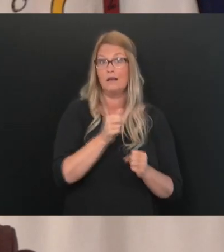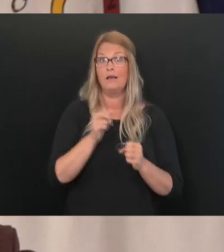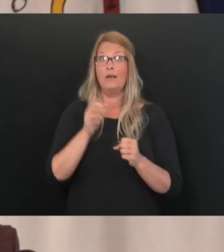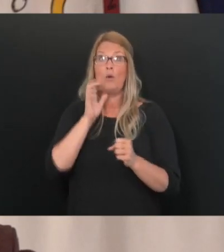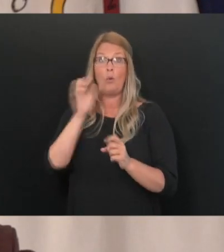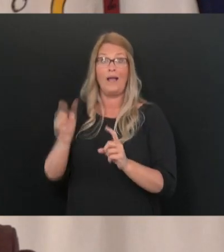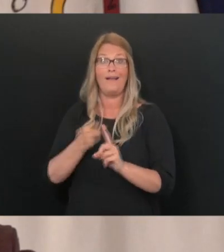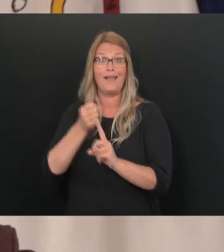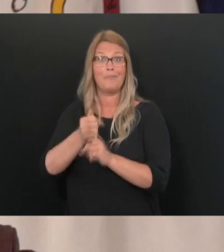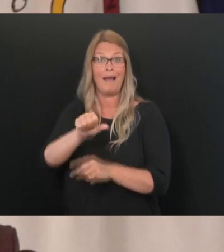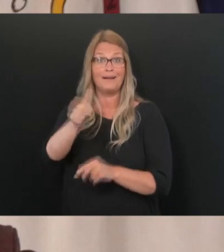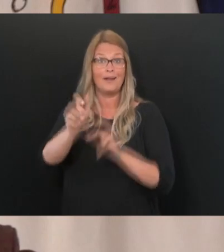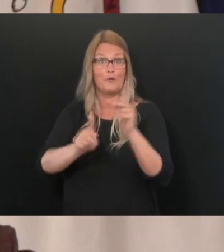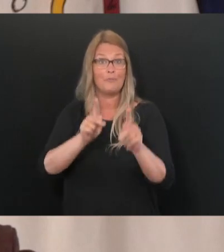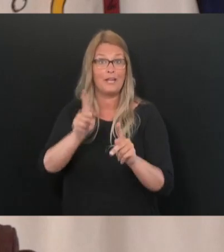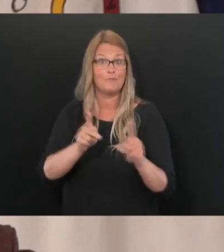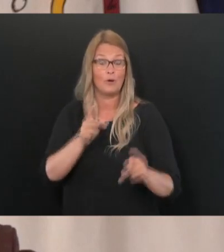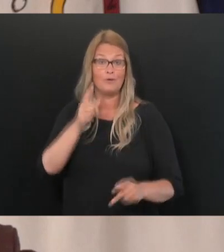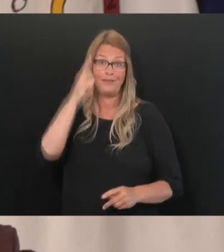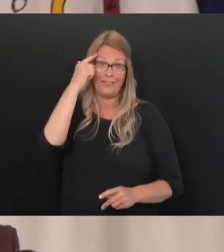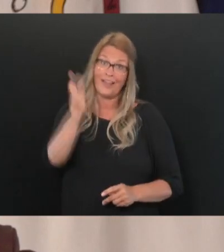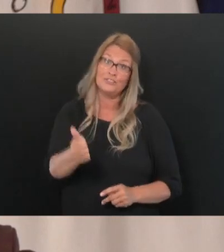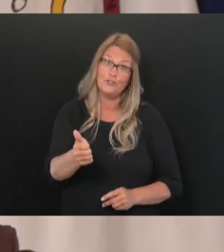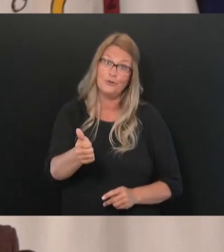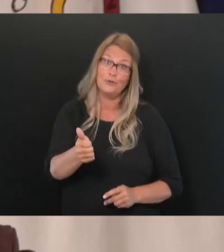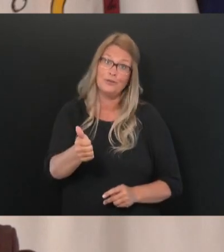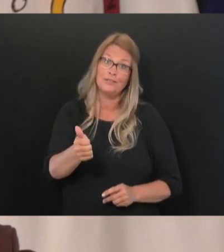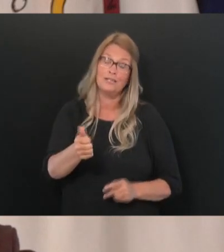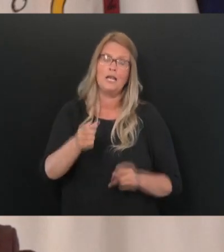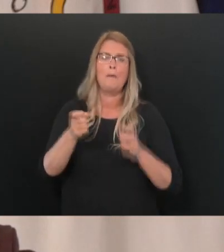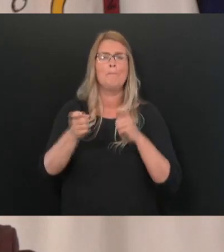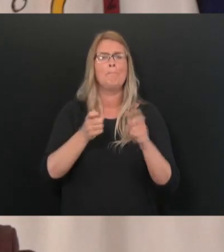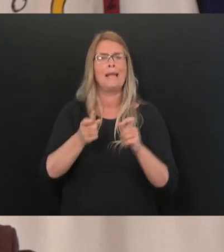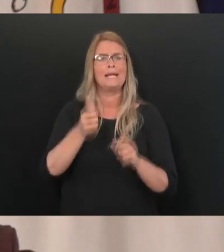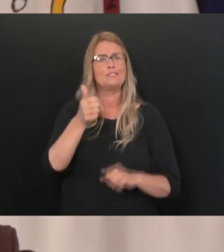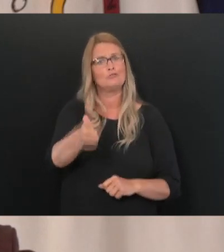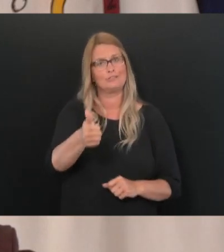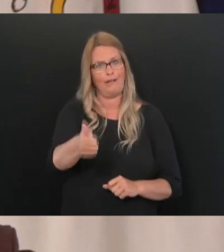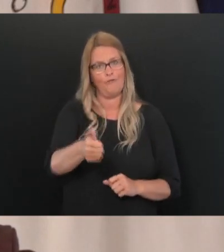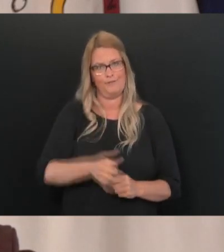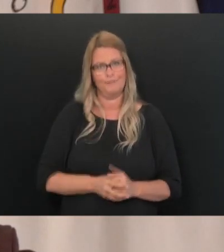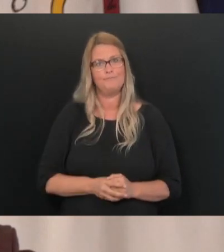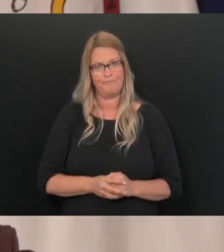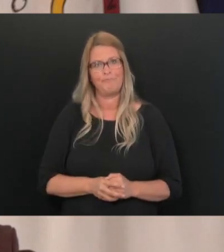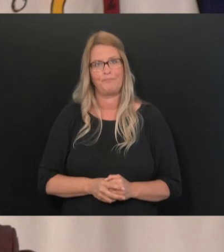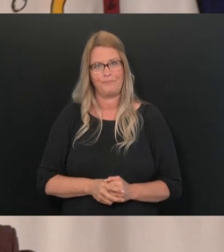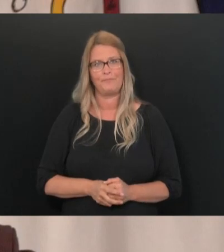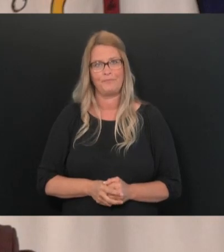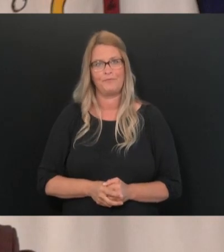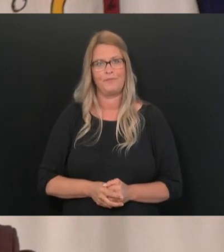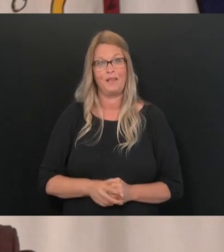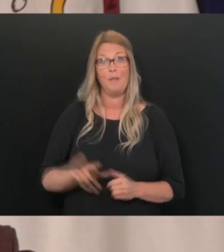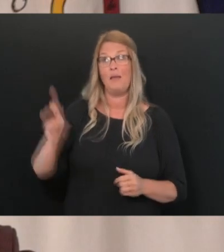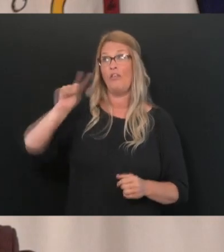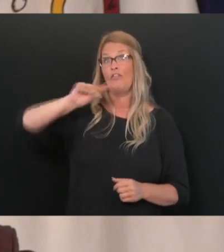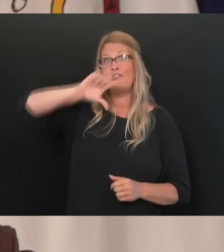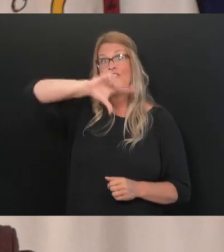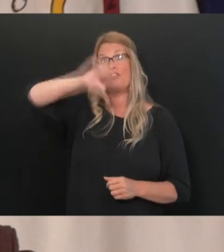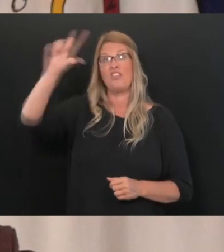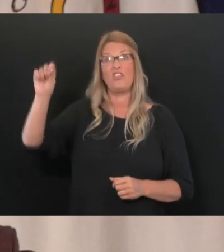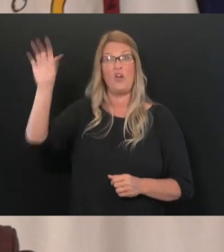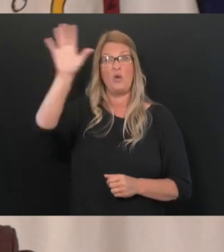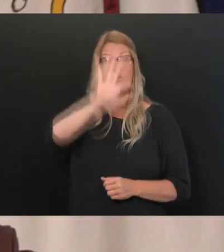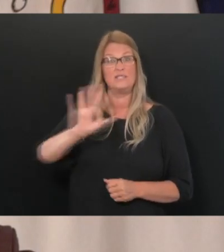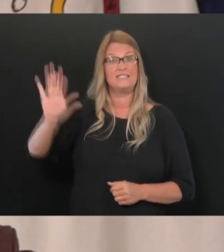So absolutely manage yourself. Manage just yourself and everything. But these counties we're concerned